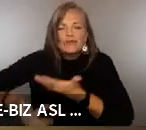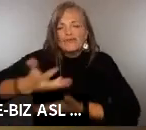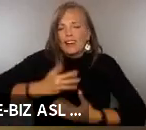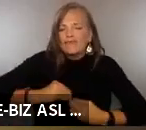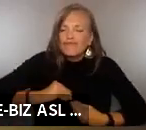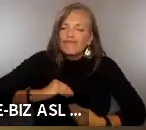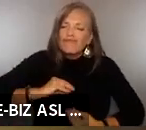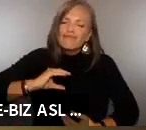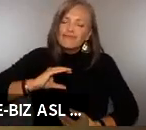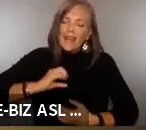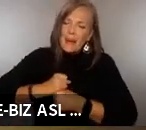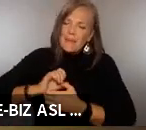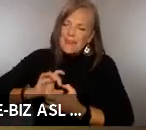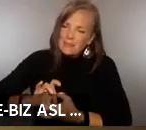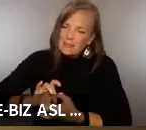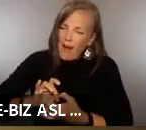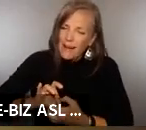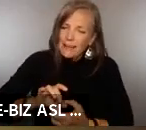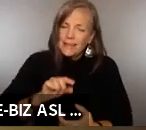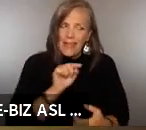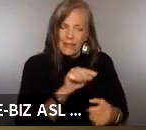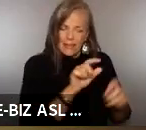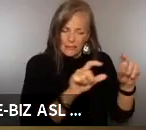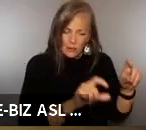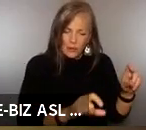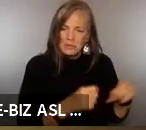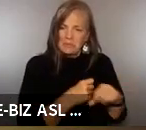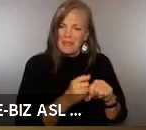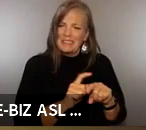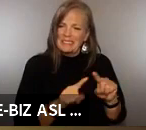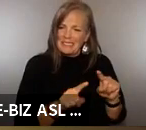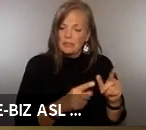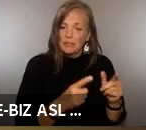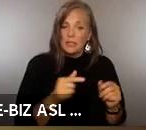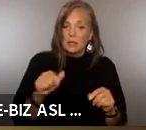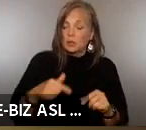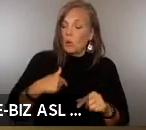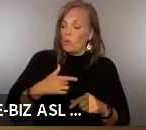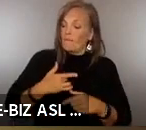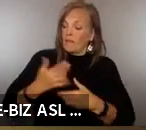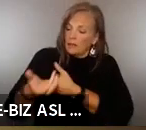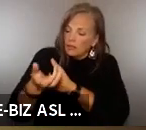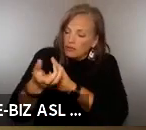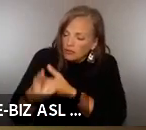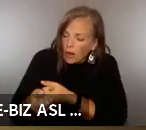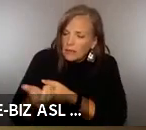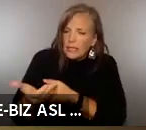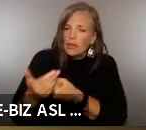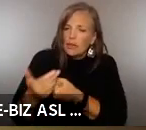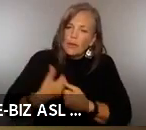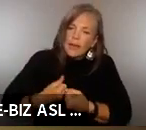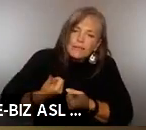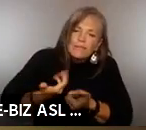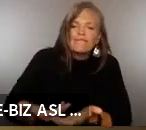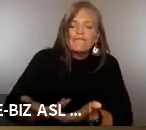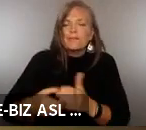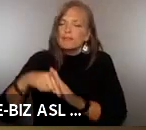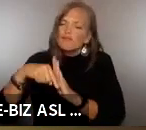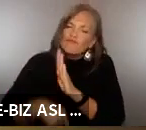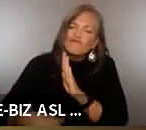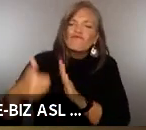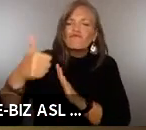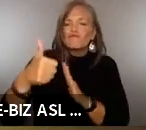creates bonds with us, that creates a different kind of trust so you can go to different places, that it's just like an energy thing that is